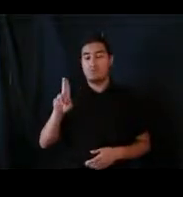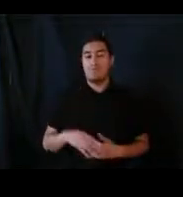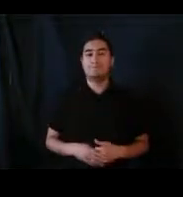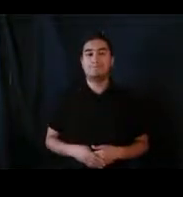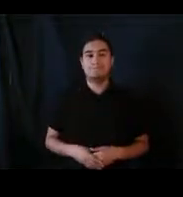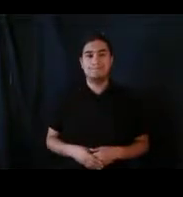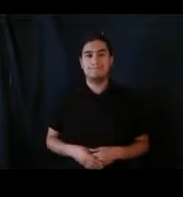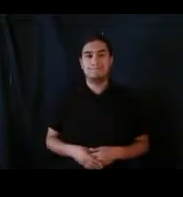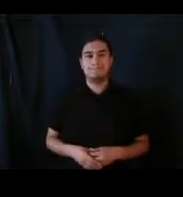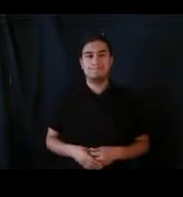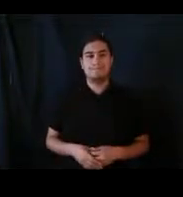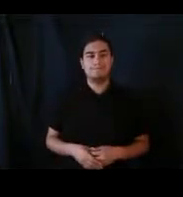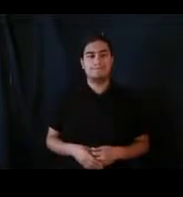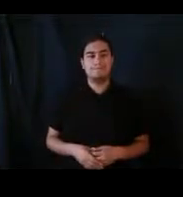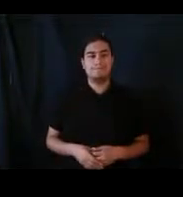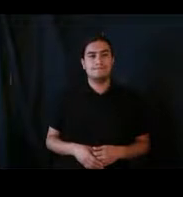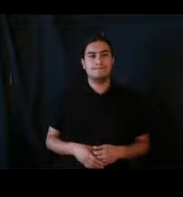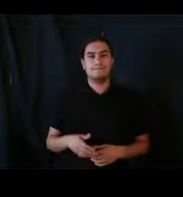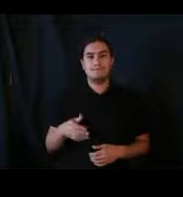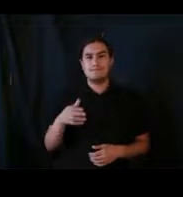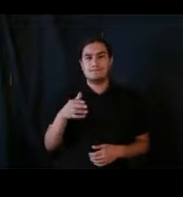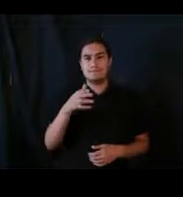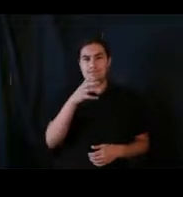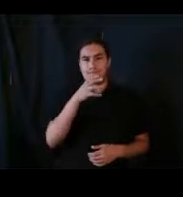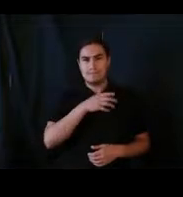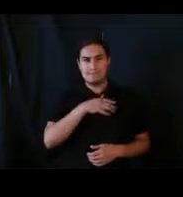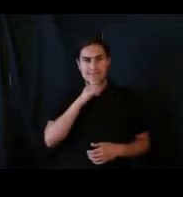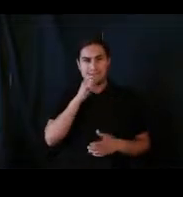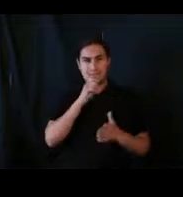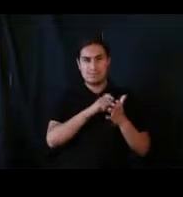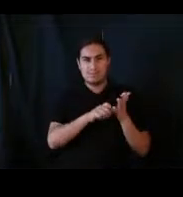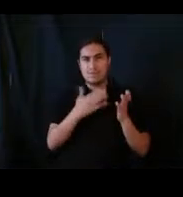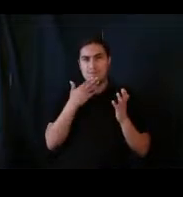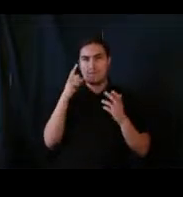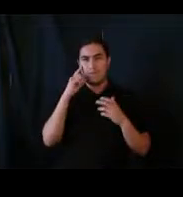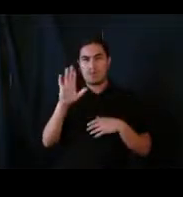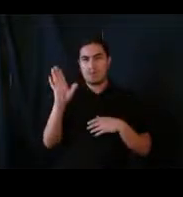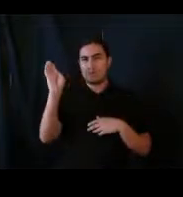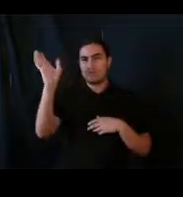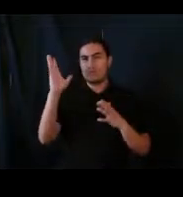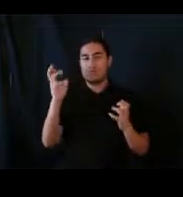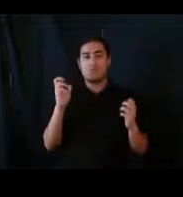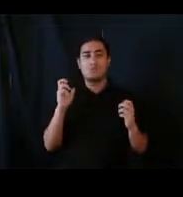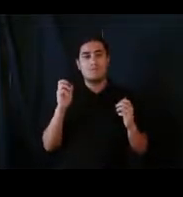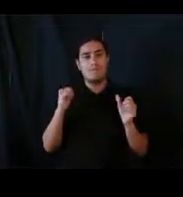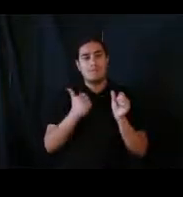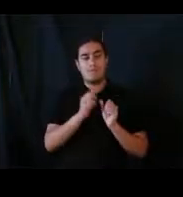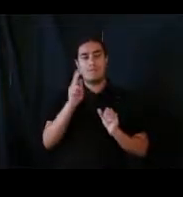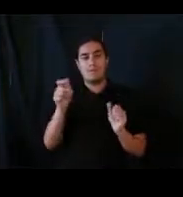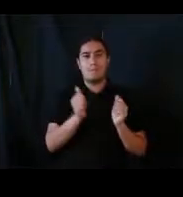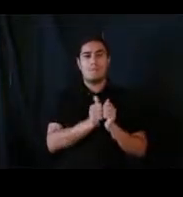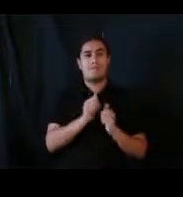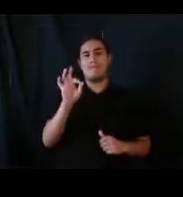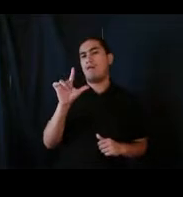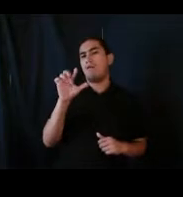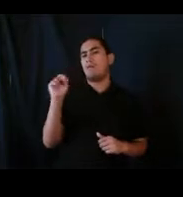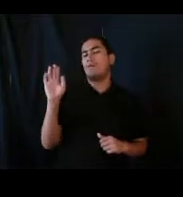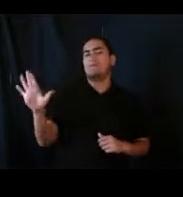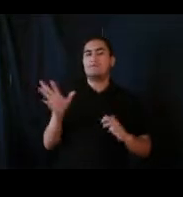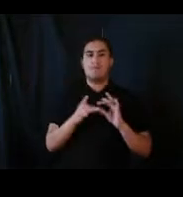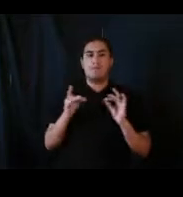uh deputy secretary uh masavi thank you for the presentation i'd like to follow up on commissioner falcone's comment with